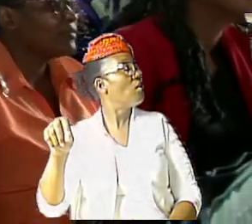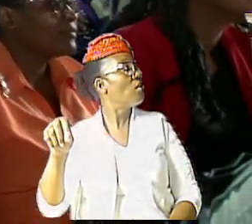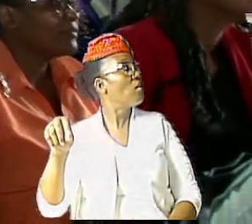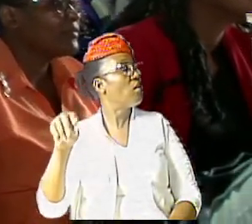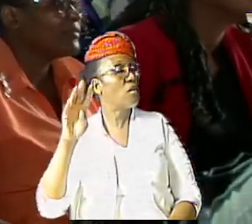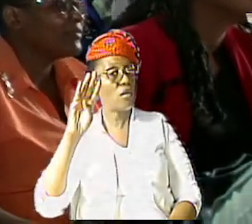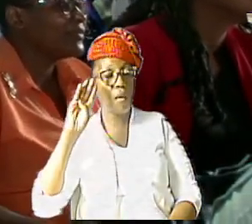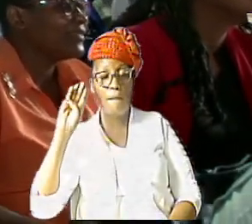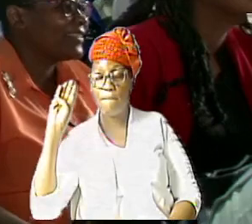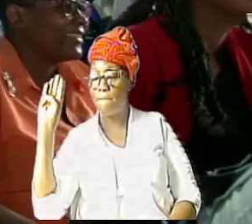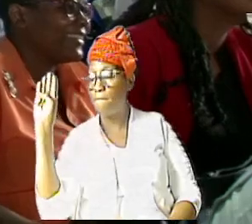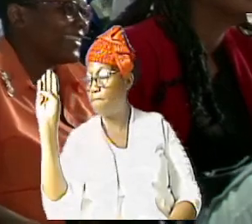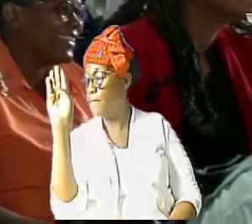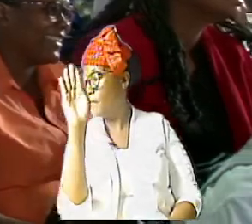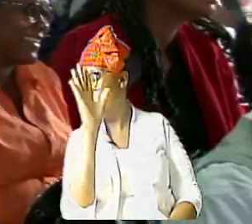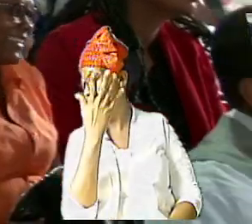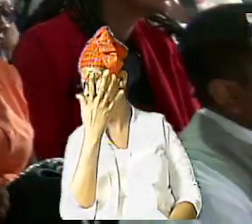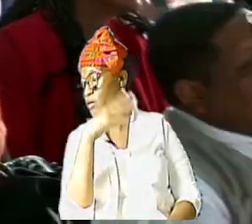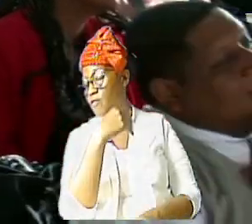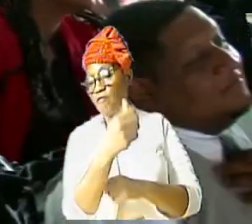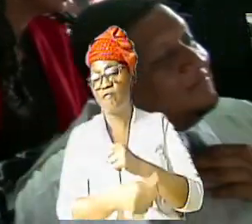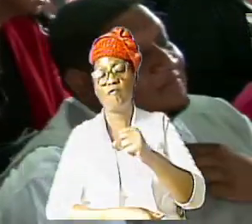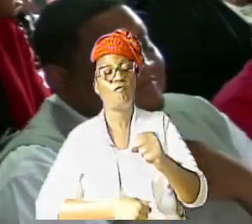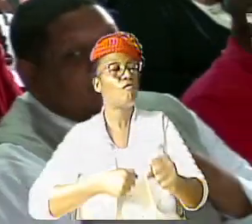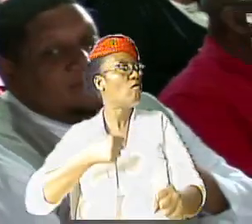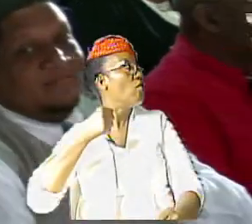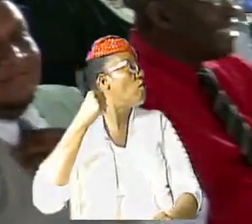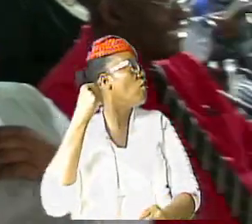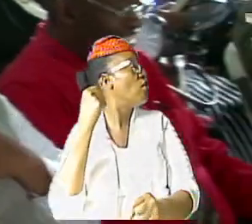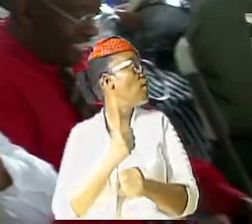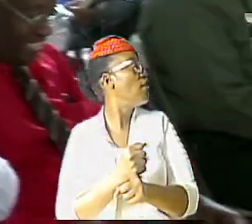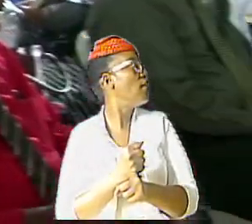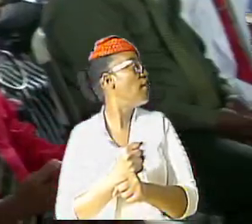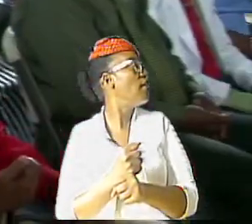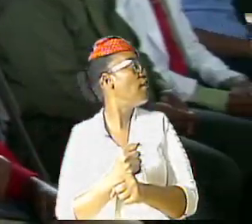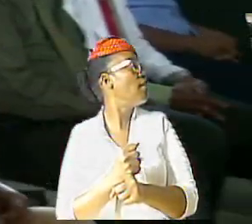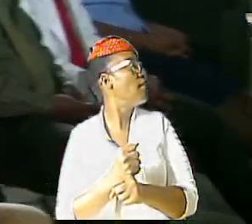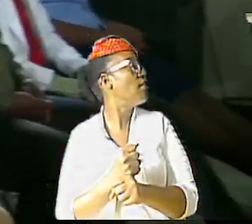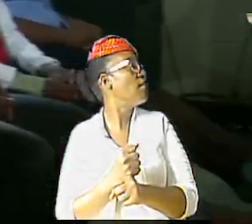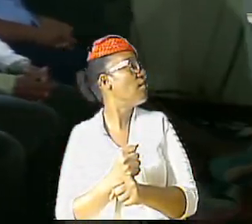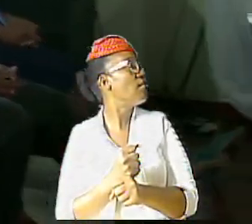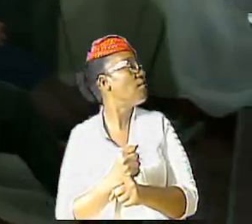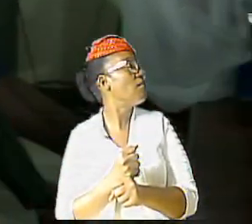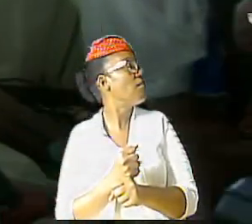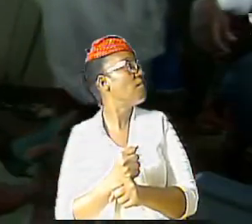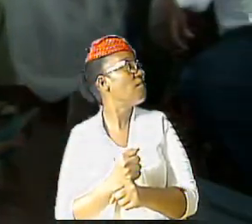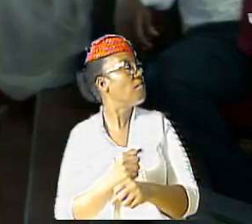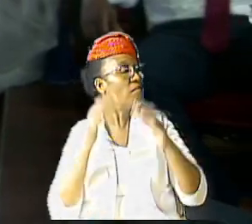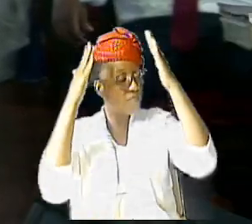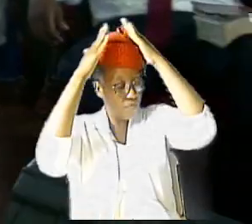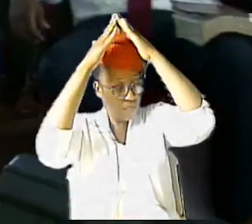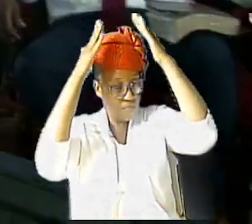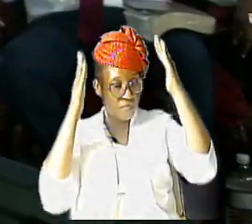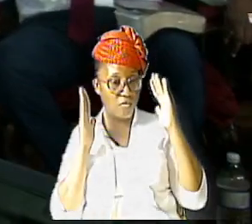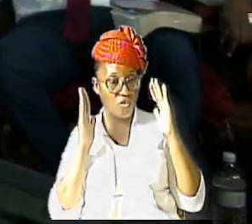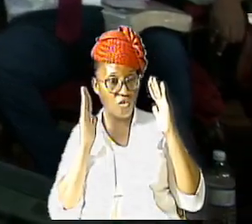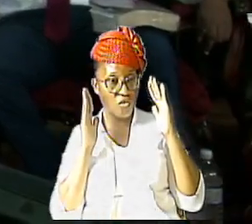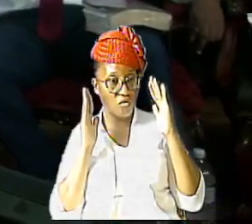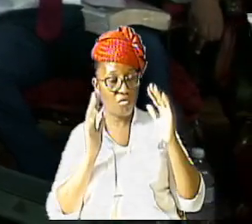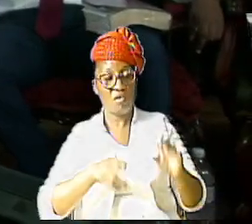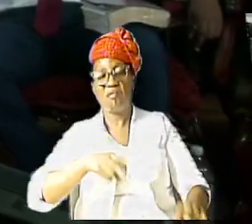with me for 20 years, you know, I really don't, you know. Yes, come, yes, she says it's rough. Bishop, she says it's